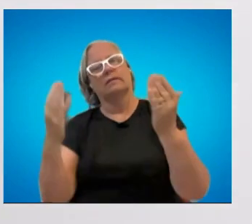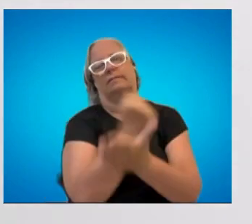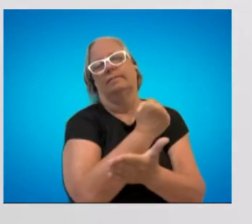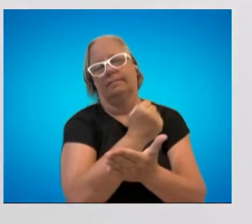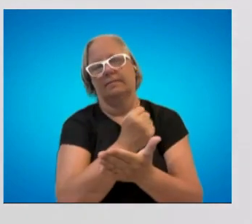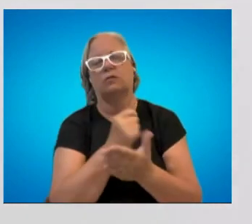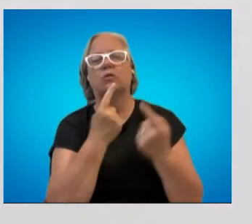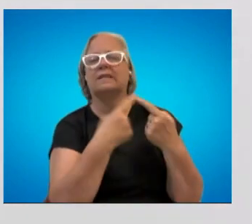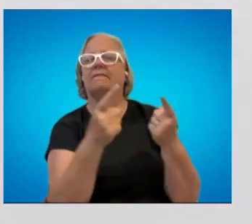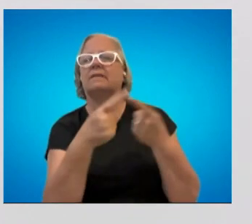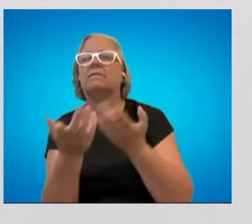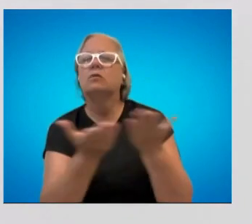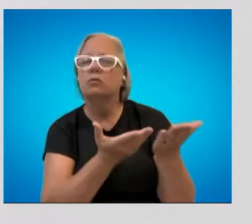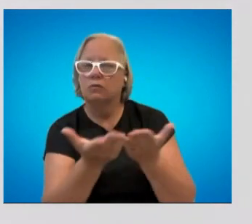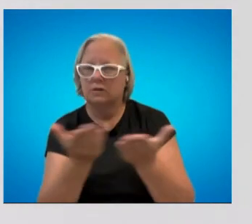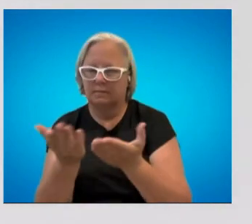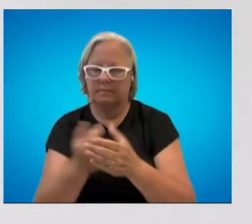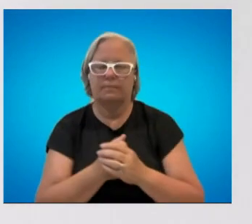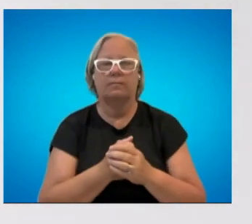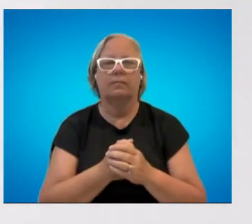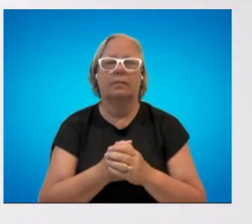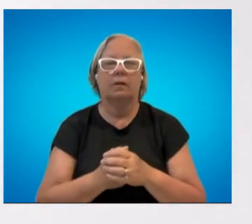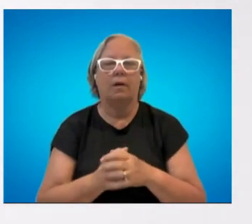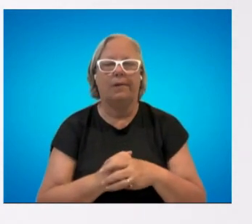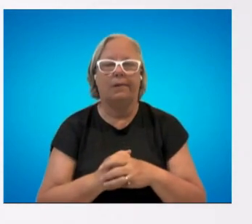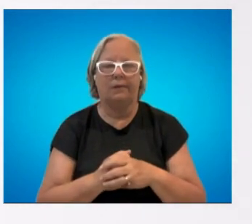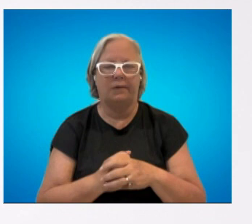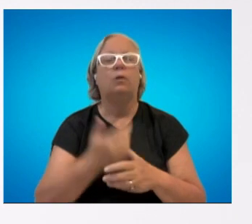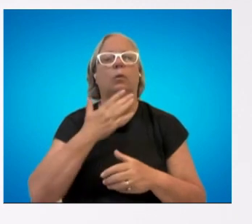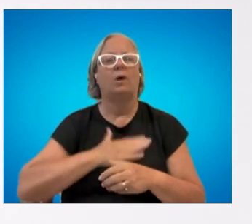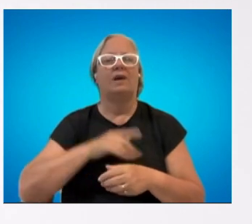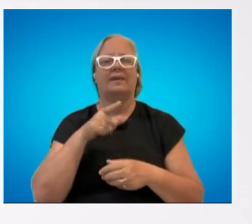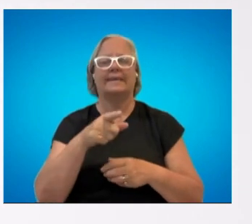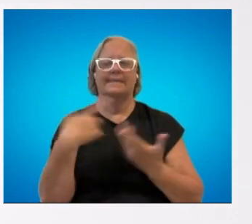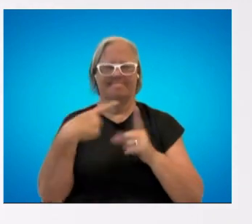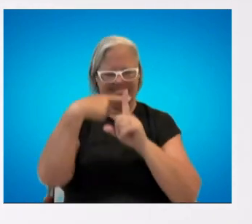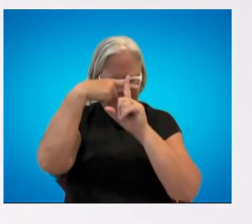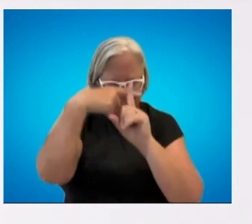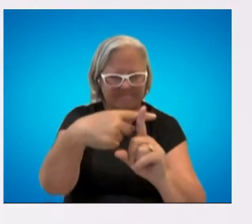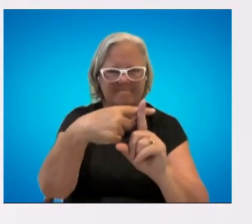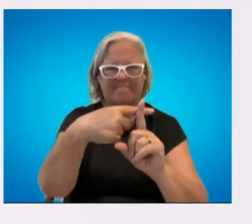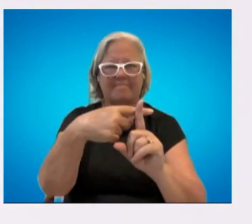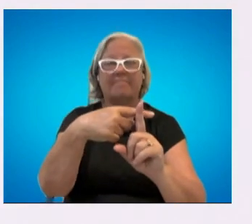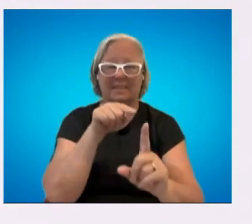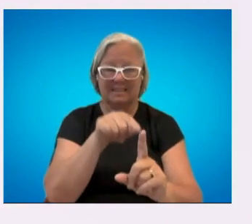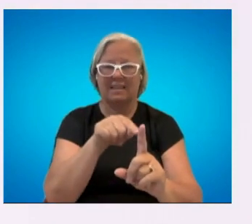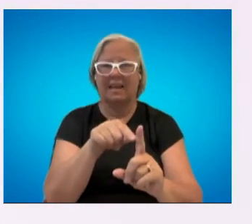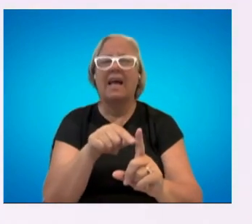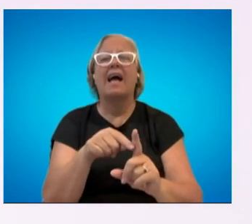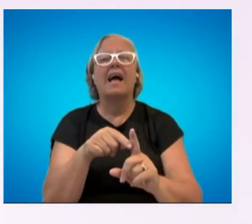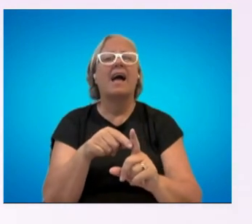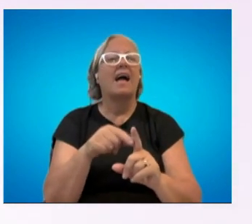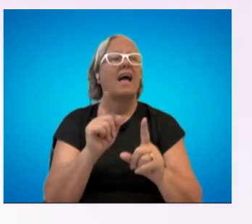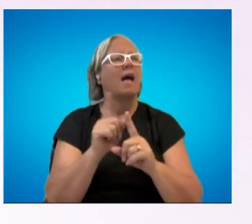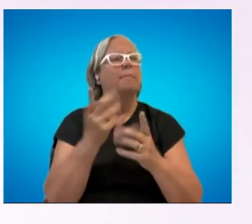apply targeted measures to challenge traditional gender roles. Let's actively promote equal